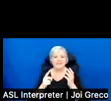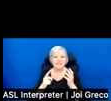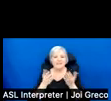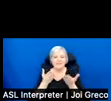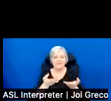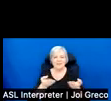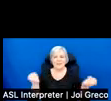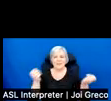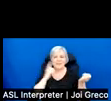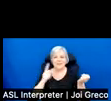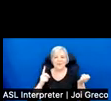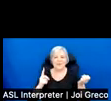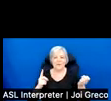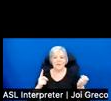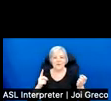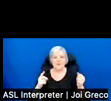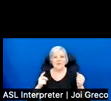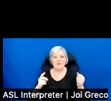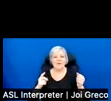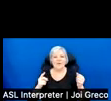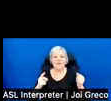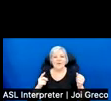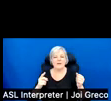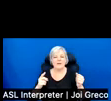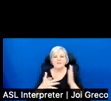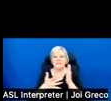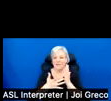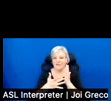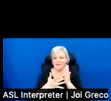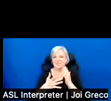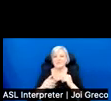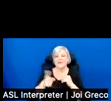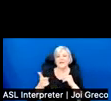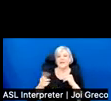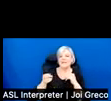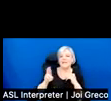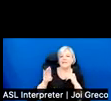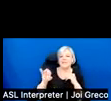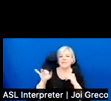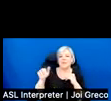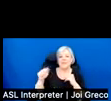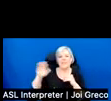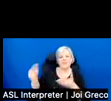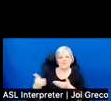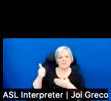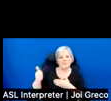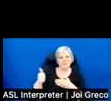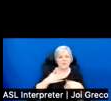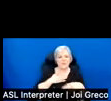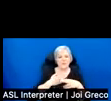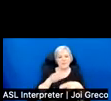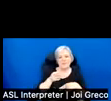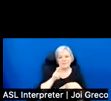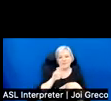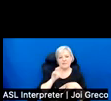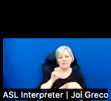were introduced, Stephan Dobri and Beata Batorowicz will be doing their introductions themselves. But I'm Claire Davies, an